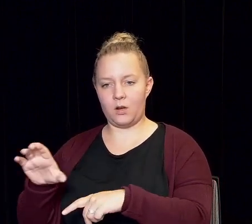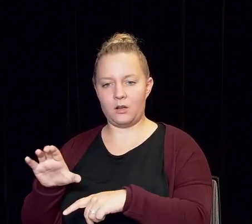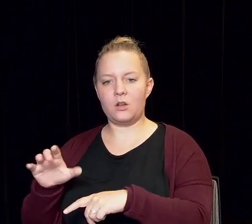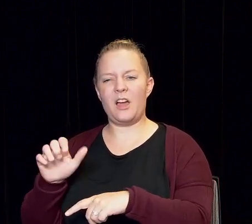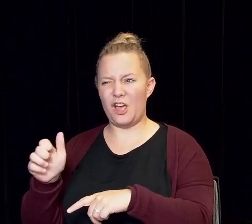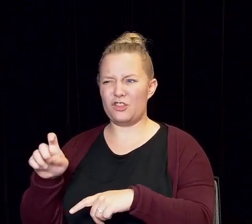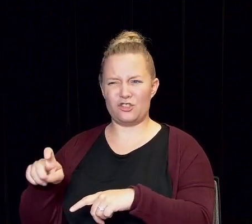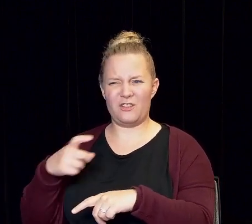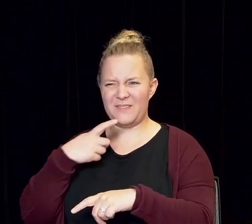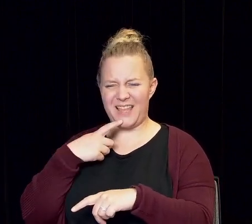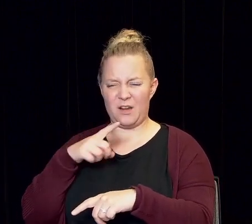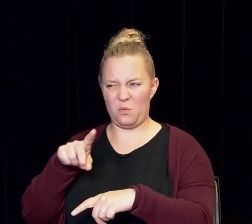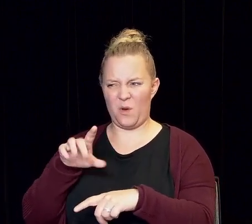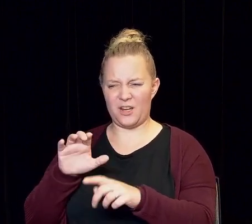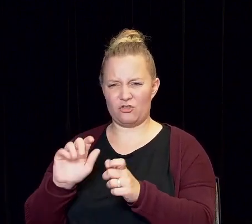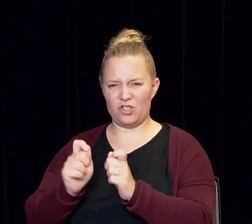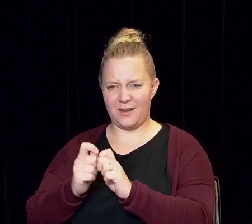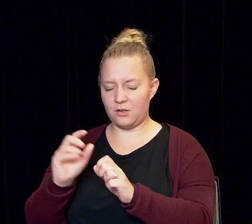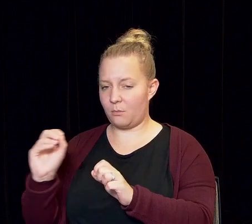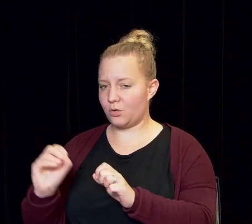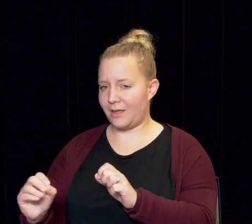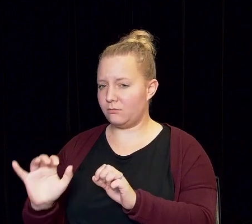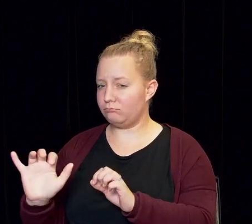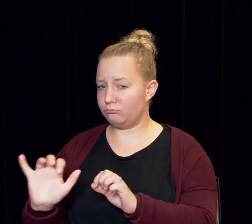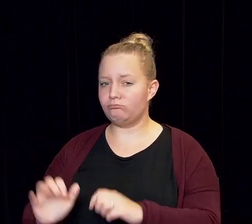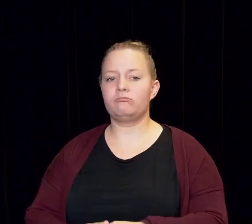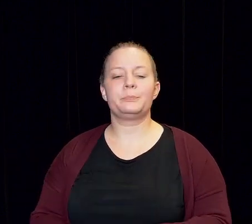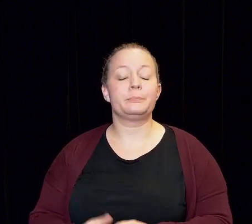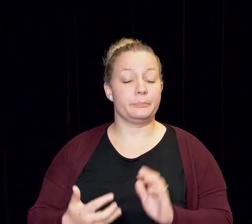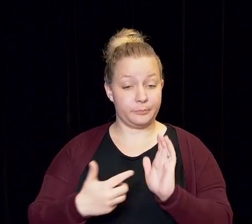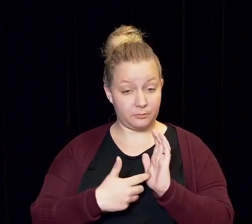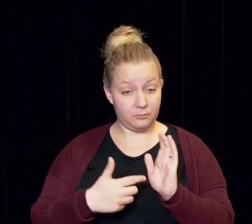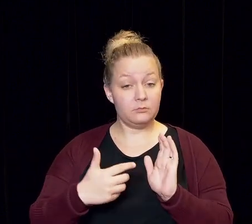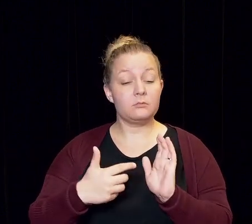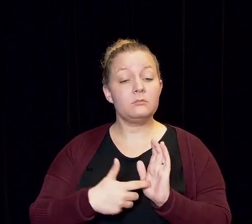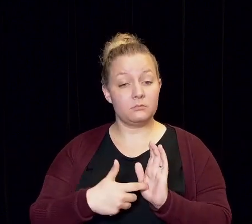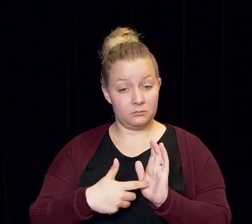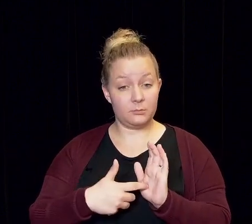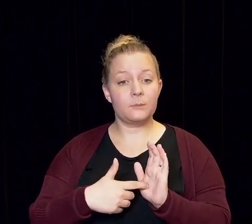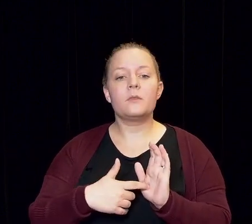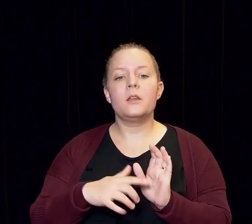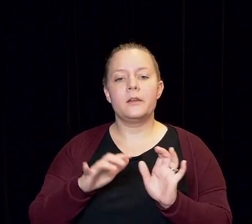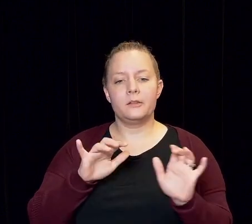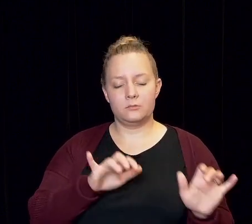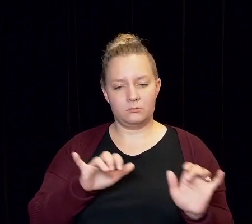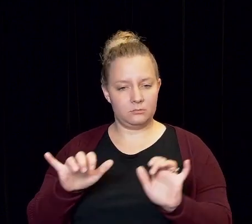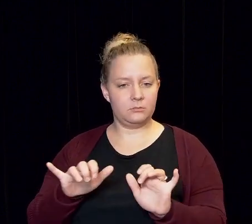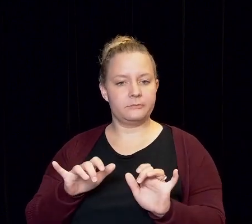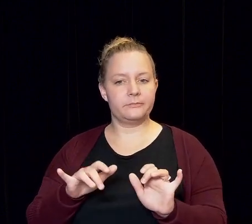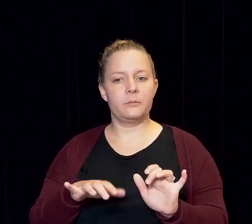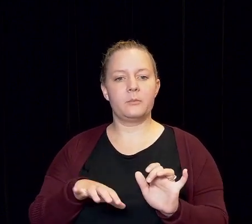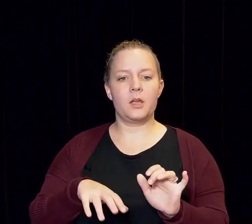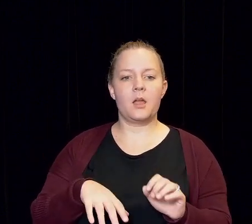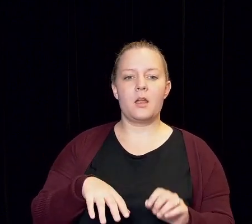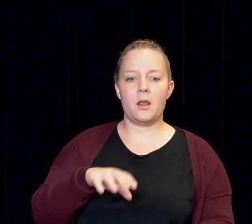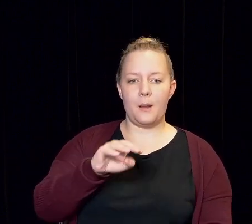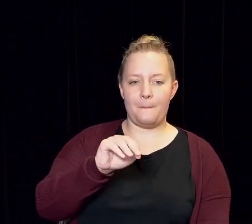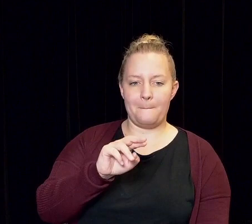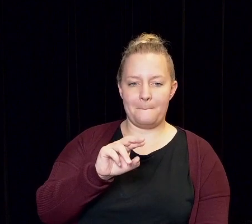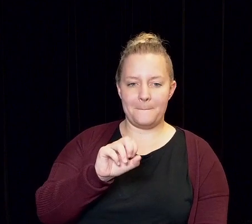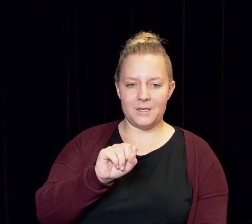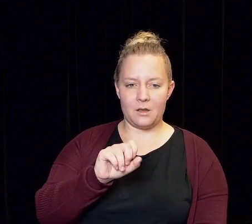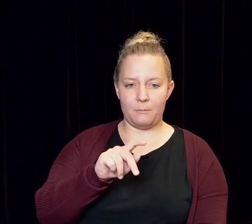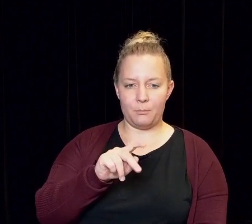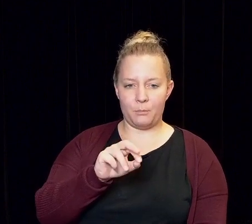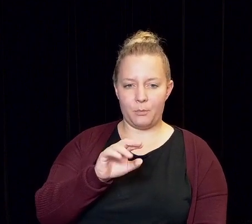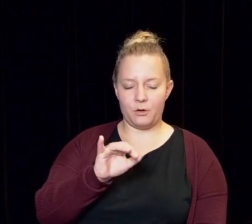said that as well to change it to a percent. So the example to show this, how similar it is example 3. Miss Puryear estimated